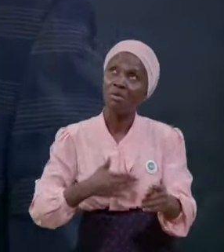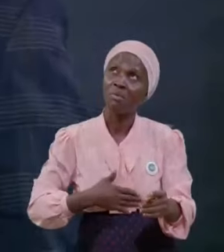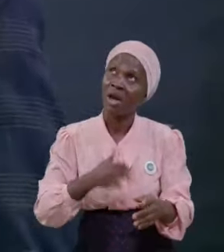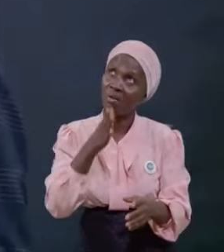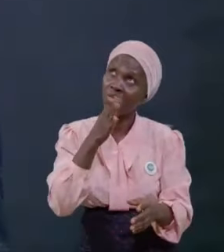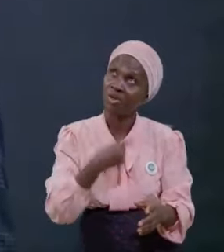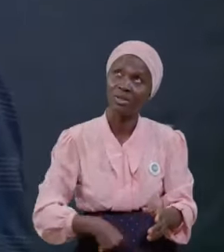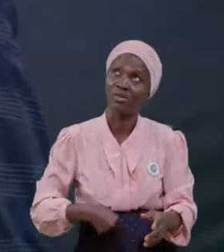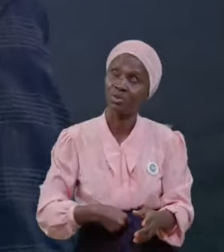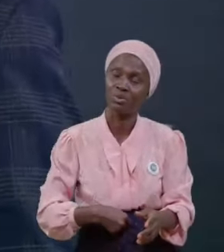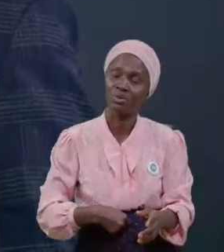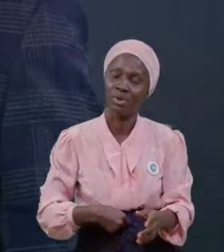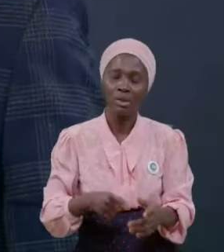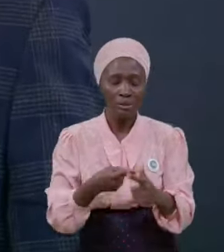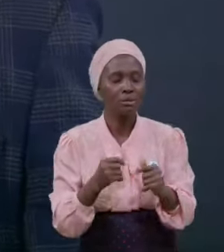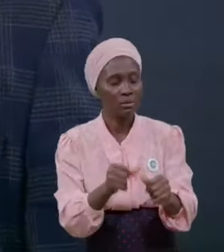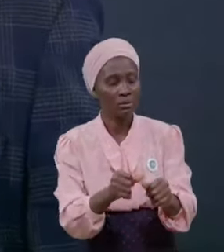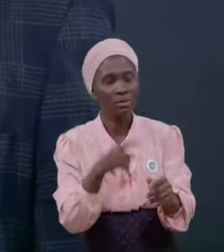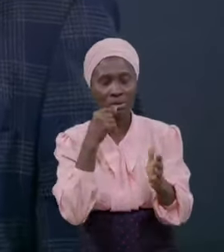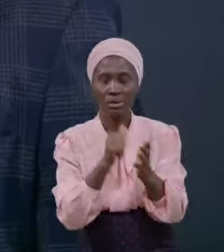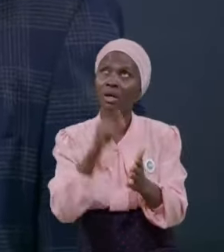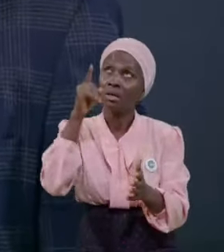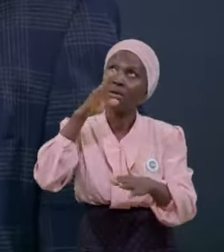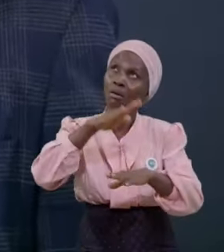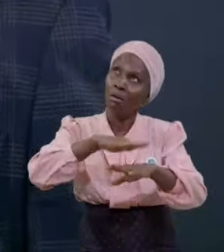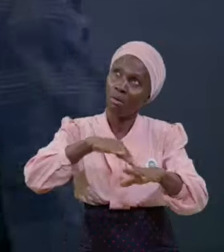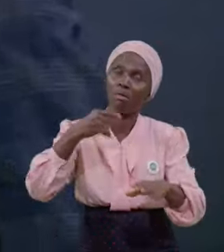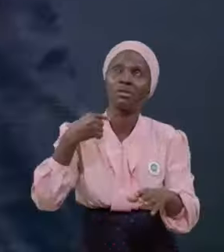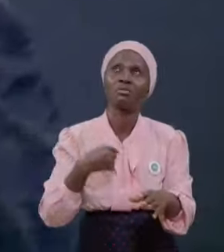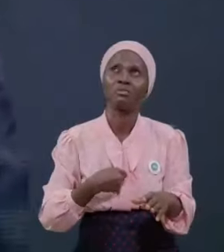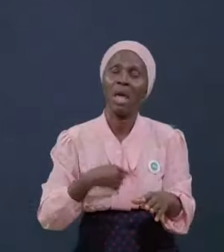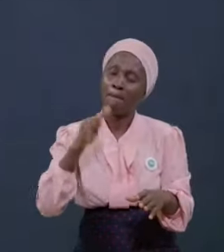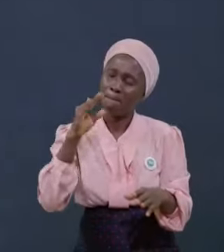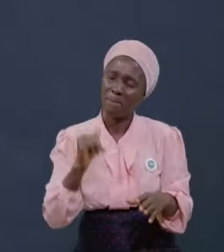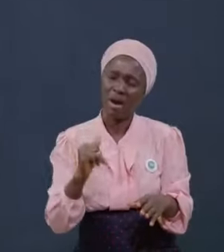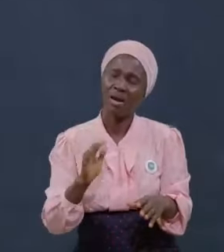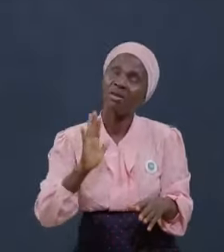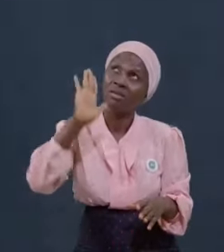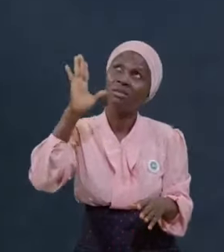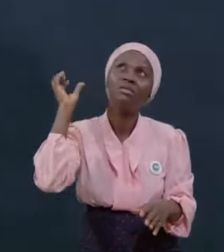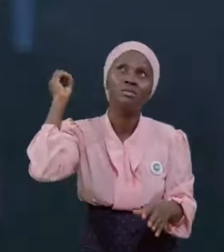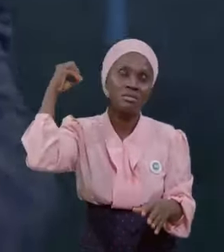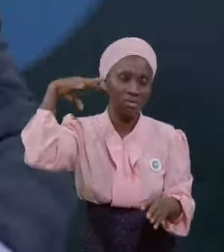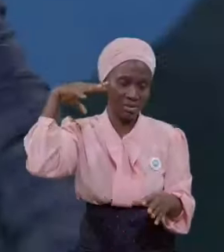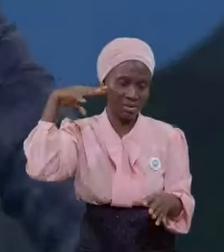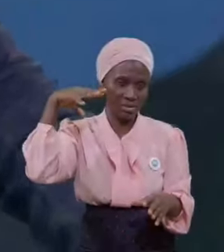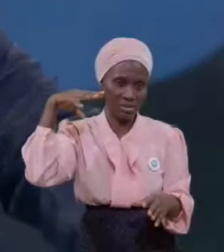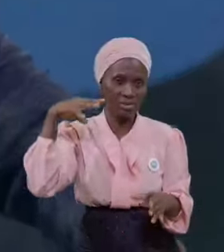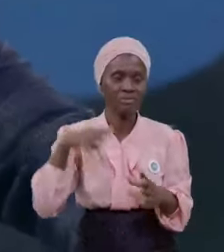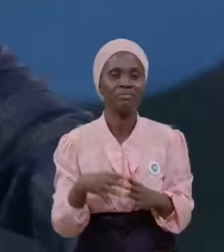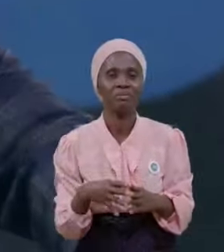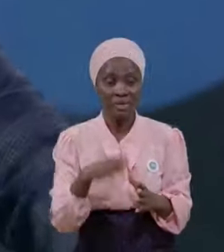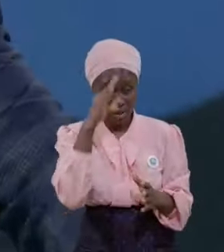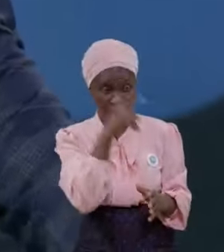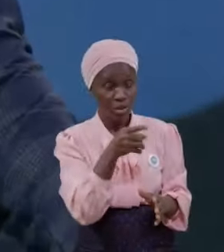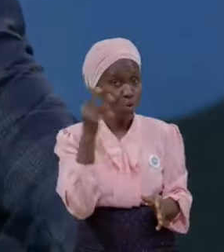me by his grace. He's been in religion, but the day came, the